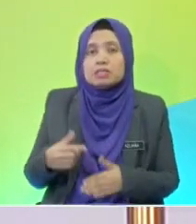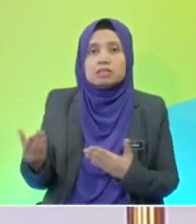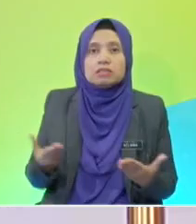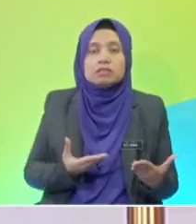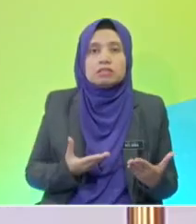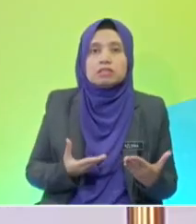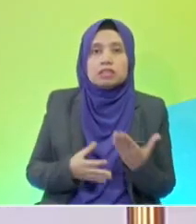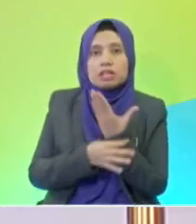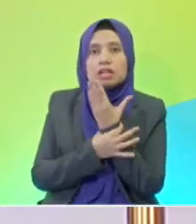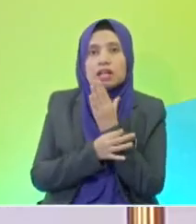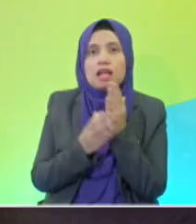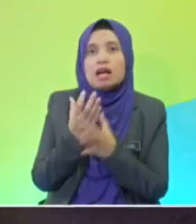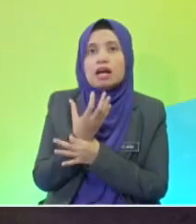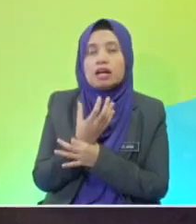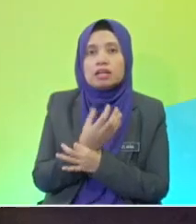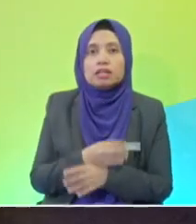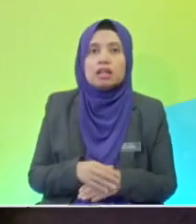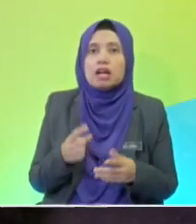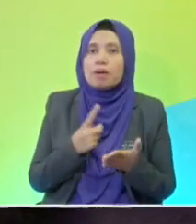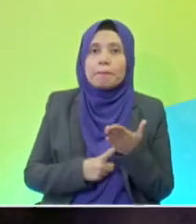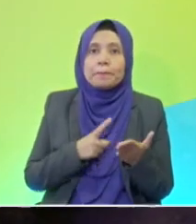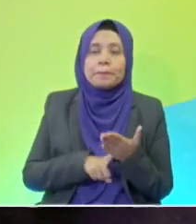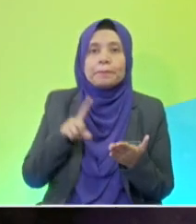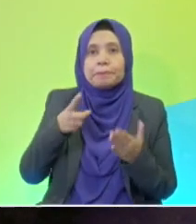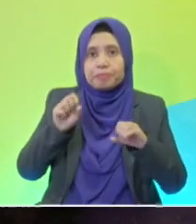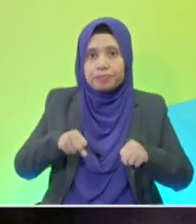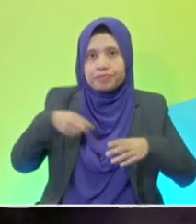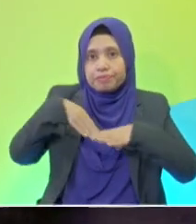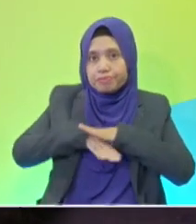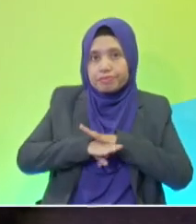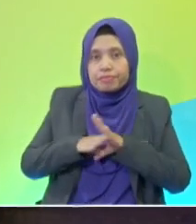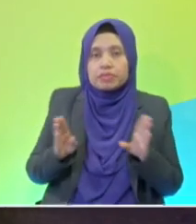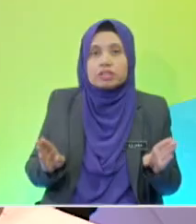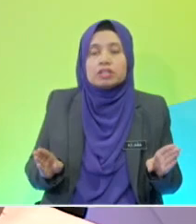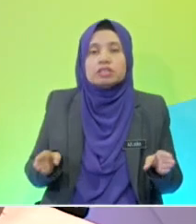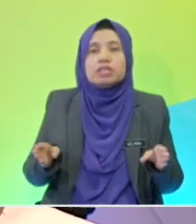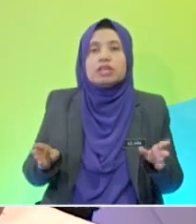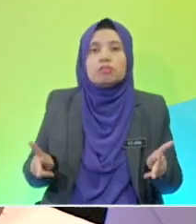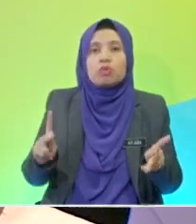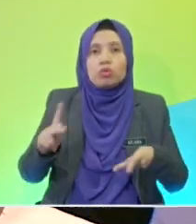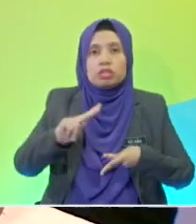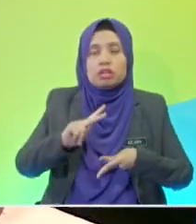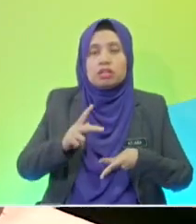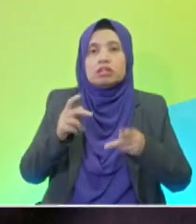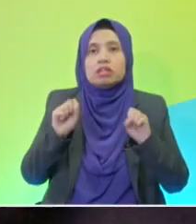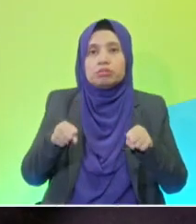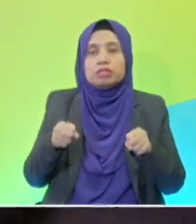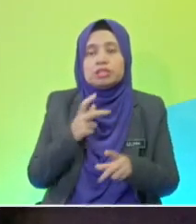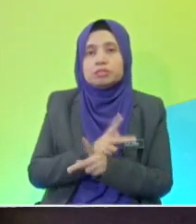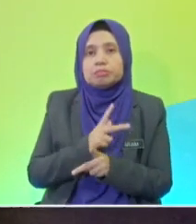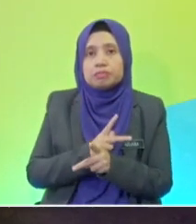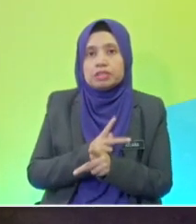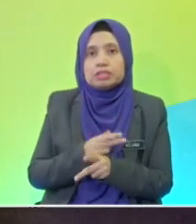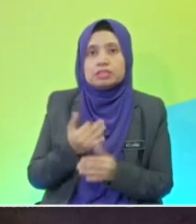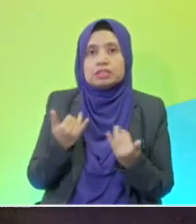bracelets, chains in my house. Yeah, a lot of things you want to put, Tivia. What would you must want be to more put, than Tisha? 6 items by now. I think I want to